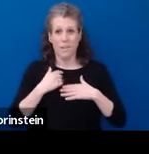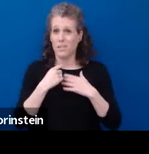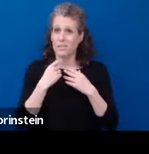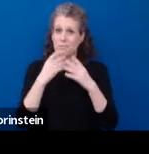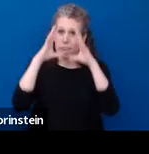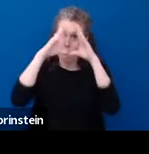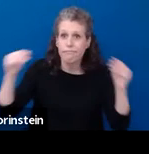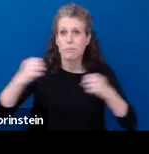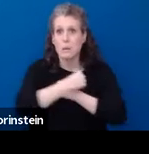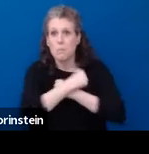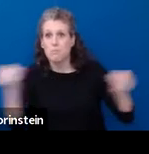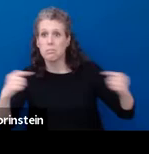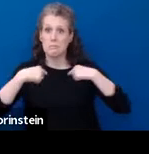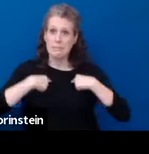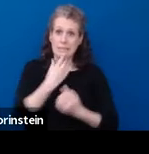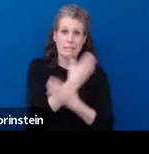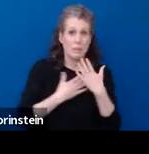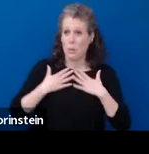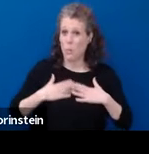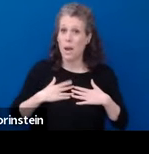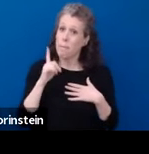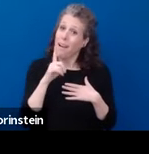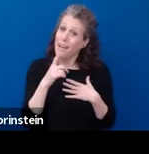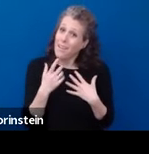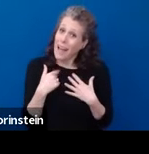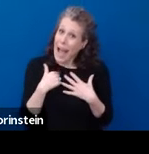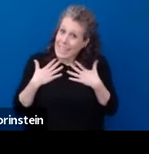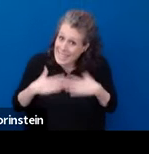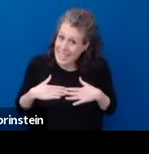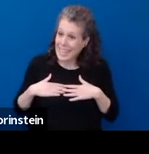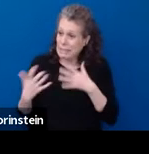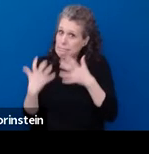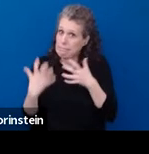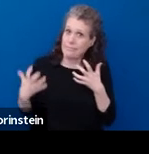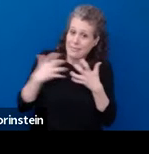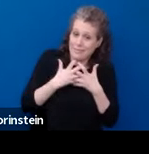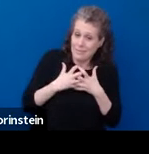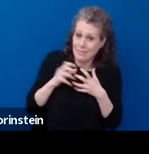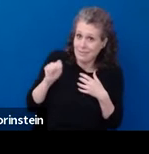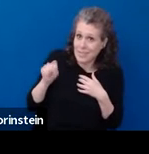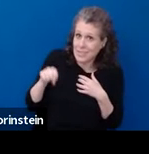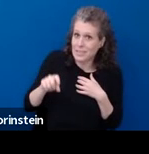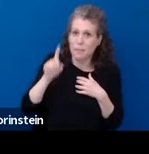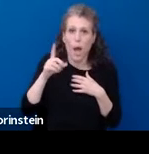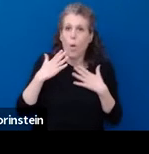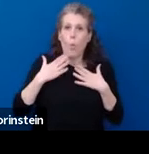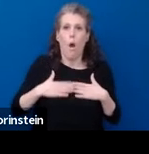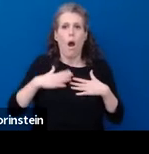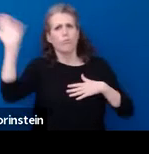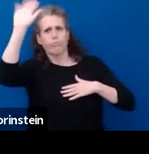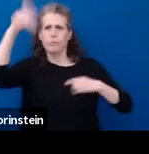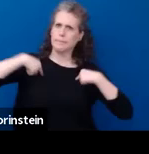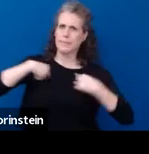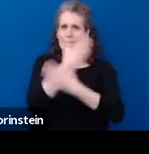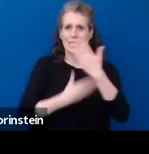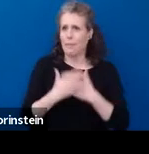then but you still have needs to be a user for certain things.